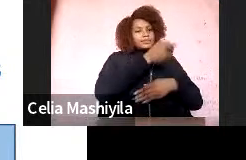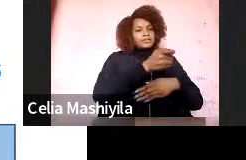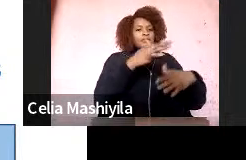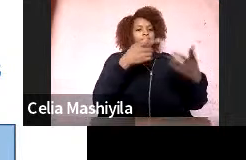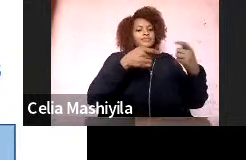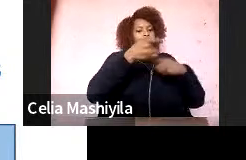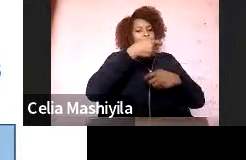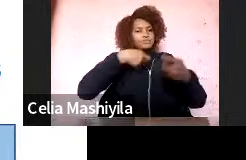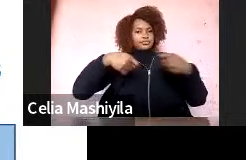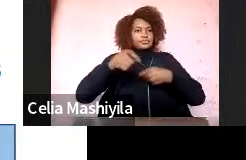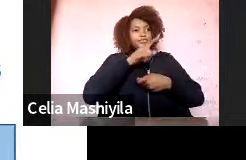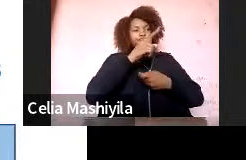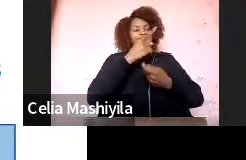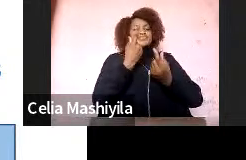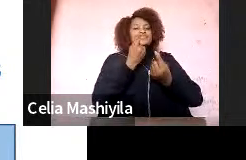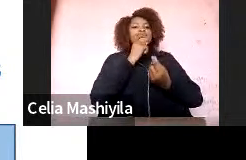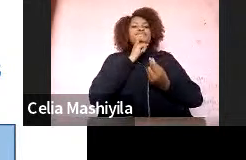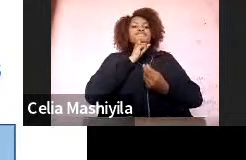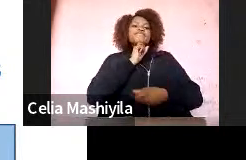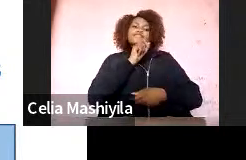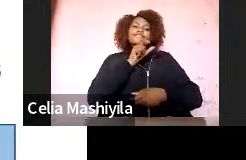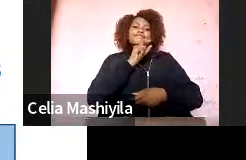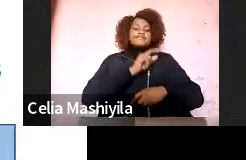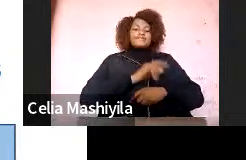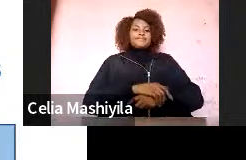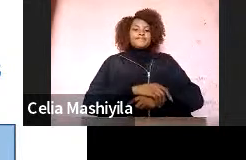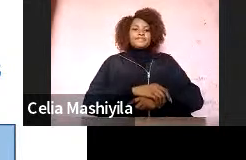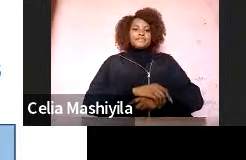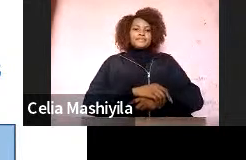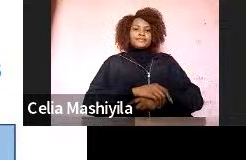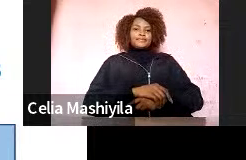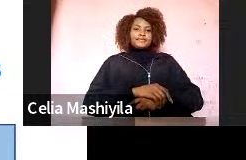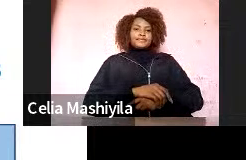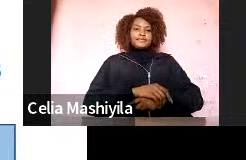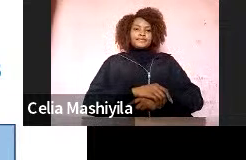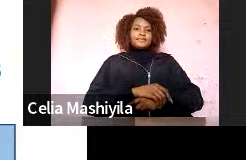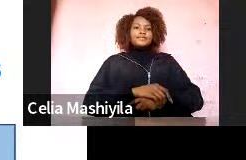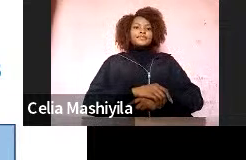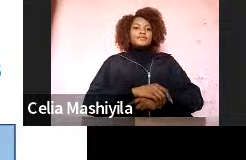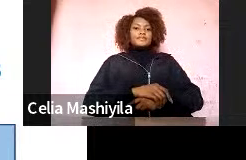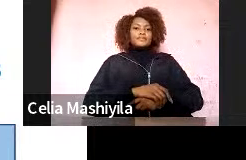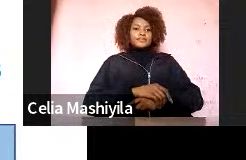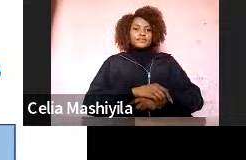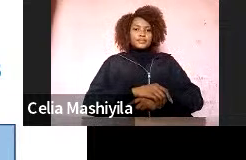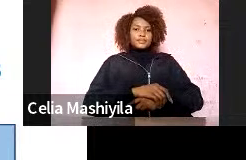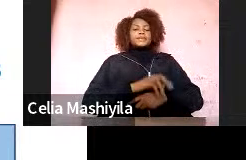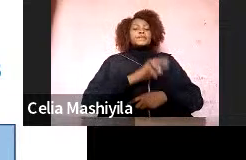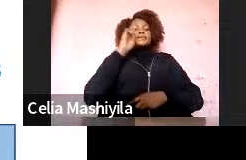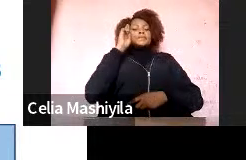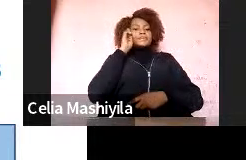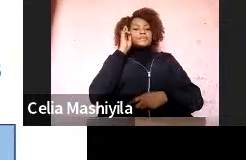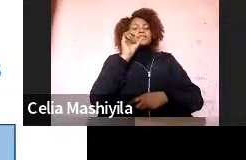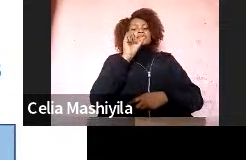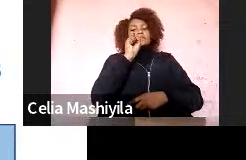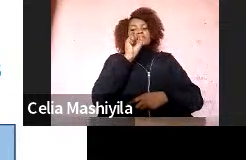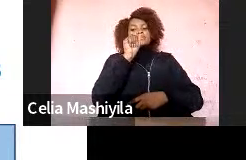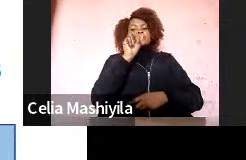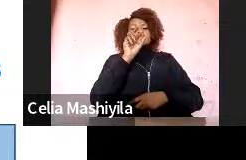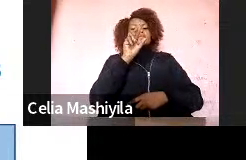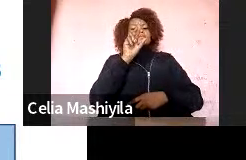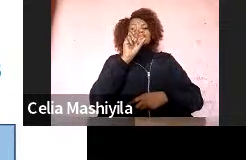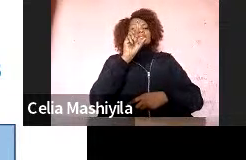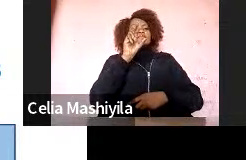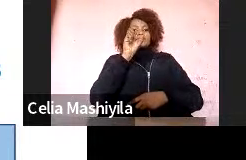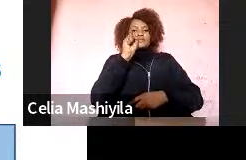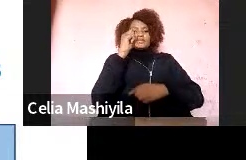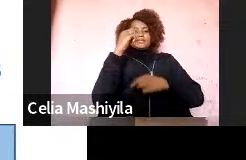note that SARS have got the responsibility to determine whether your issue, which you are